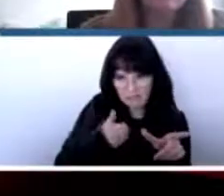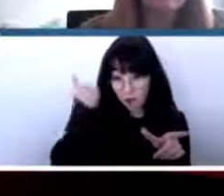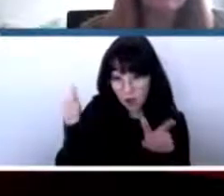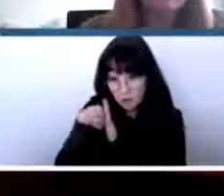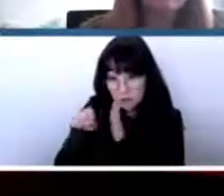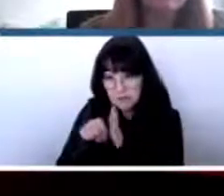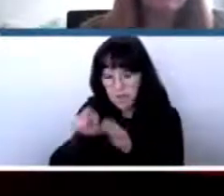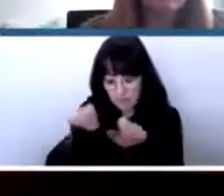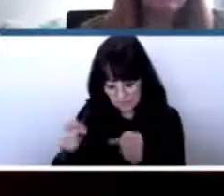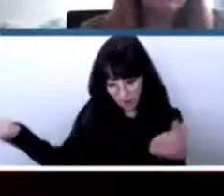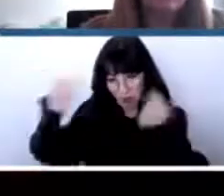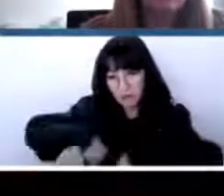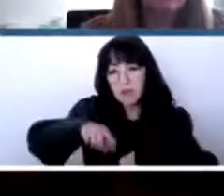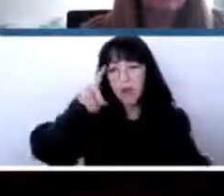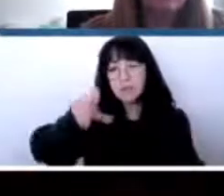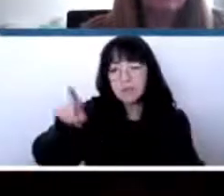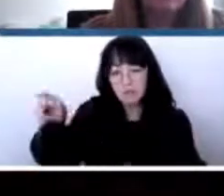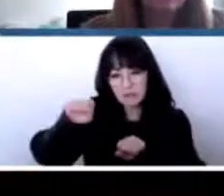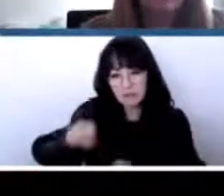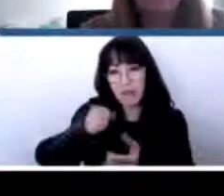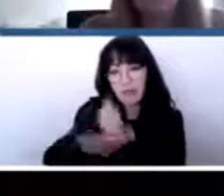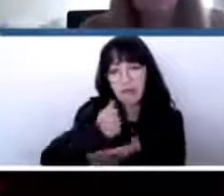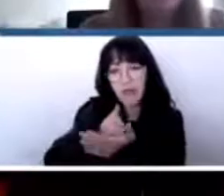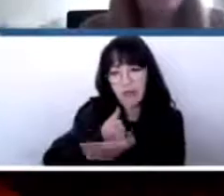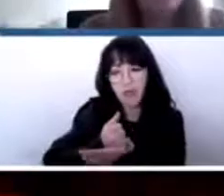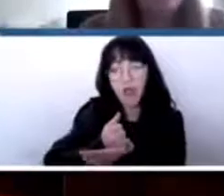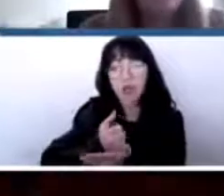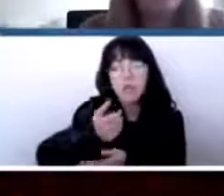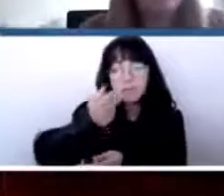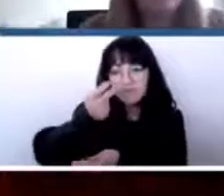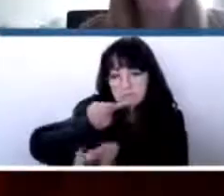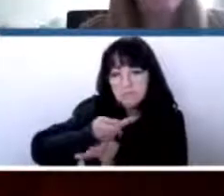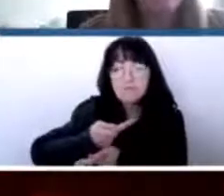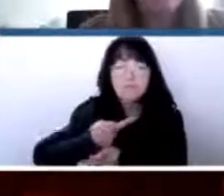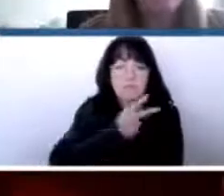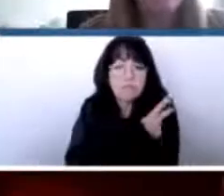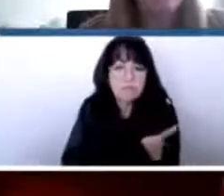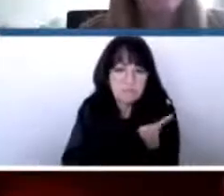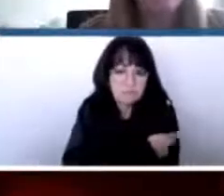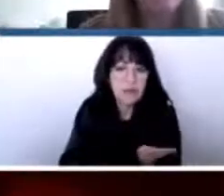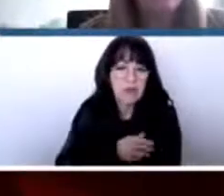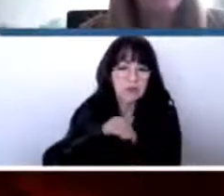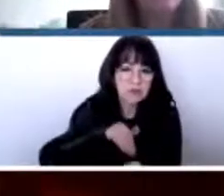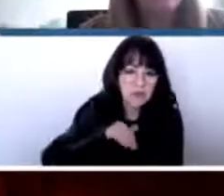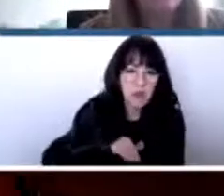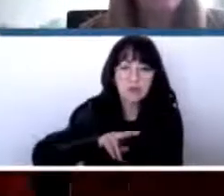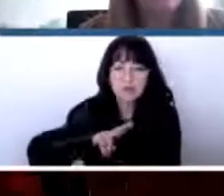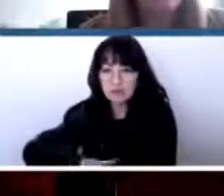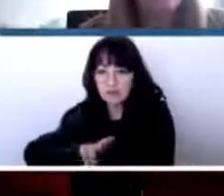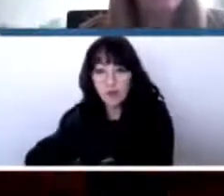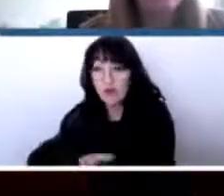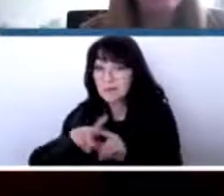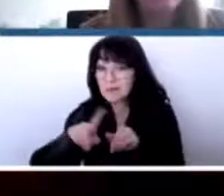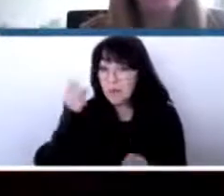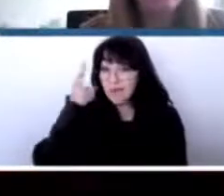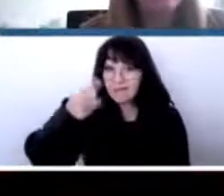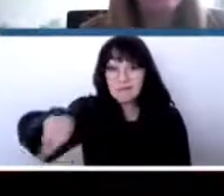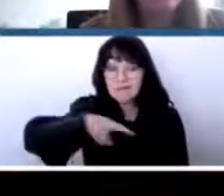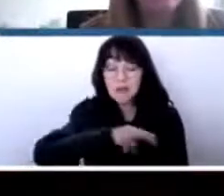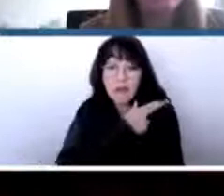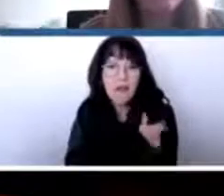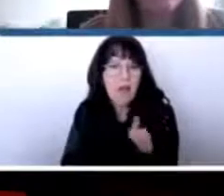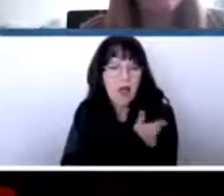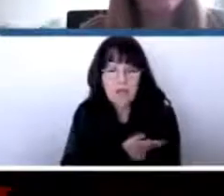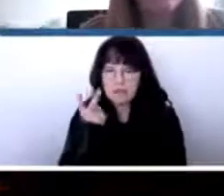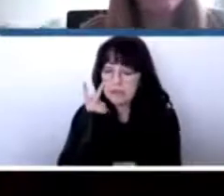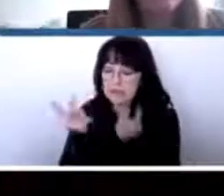in the state of Delaware. And what we're hearing from the hospitals today is, they're seeing the same staffing issues